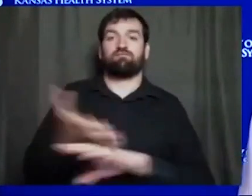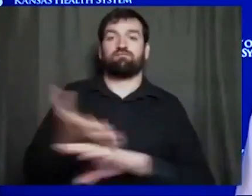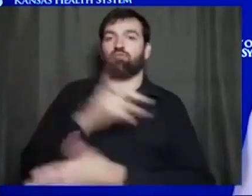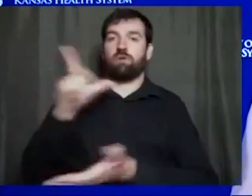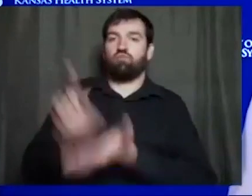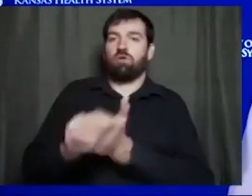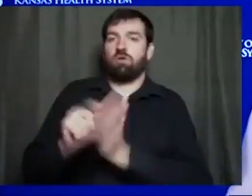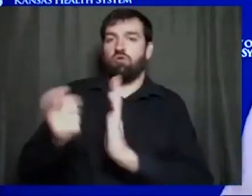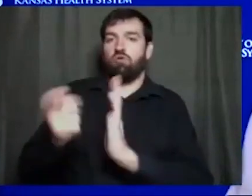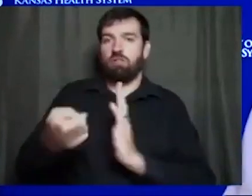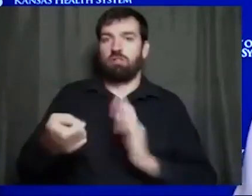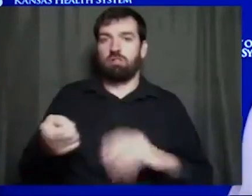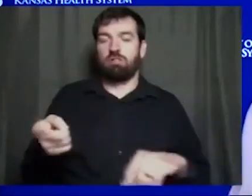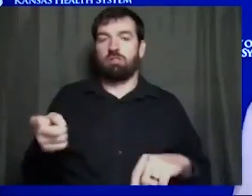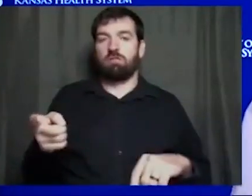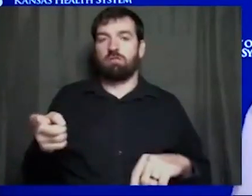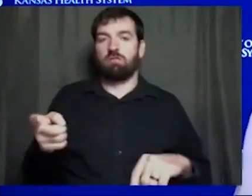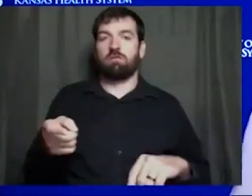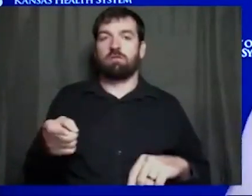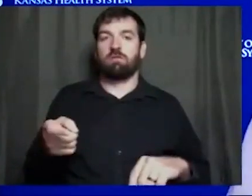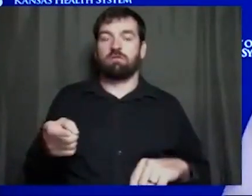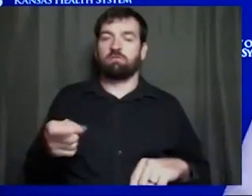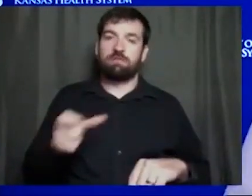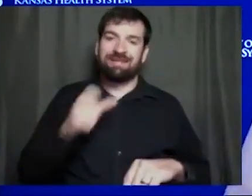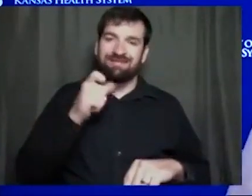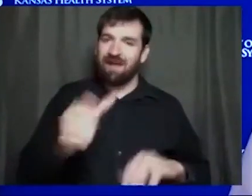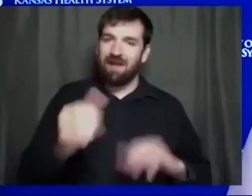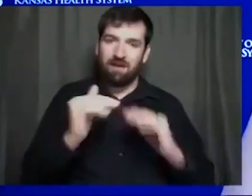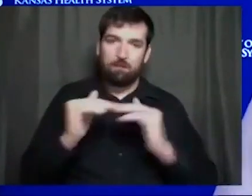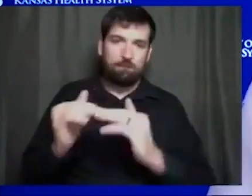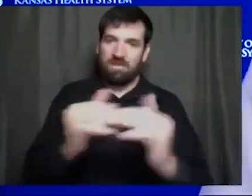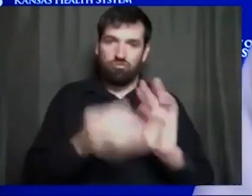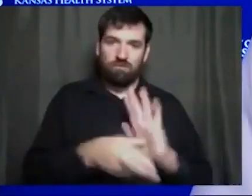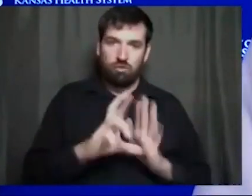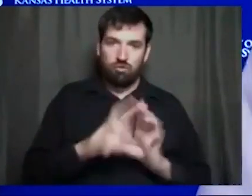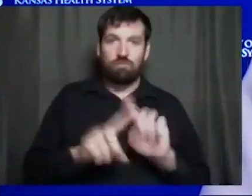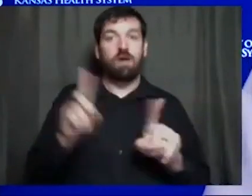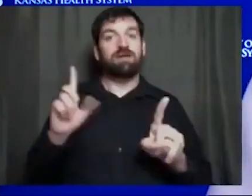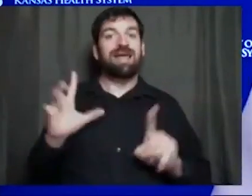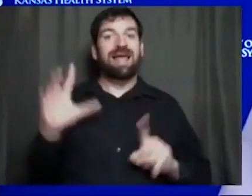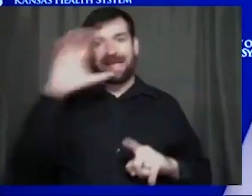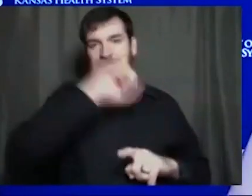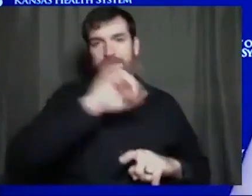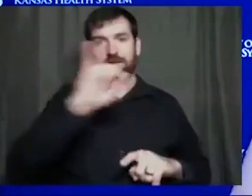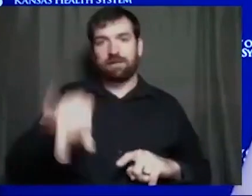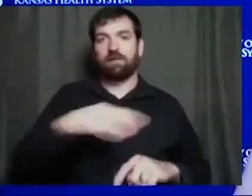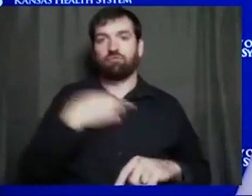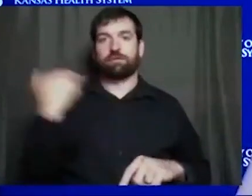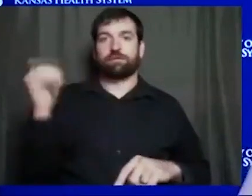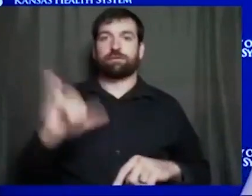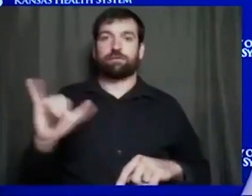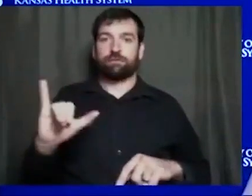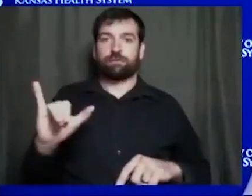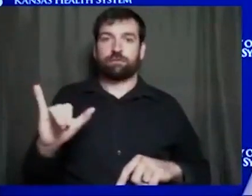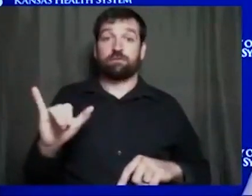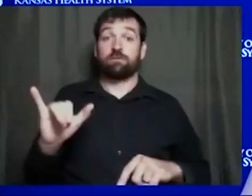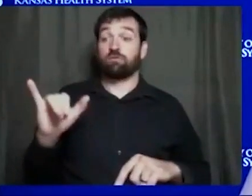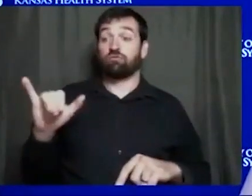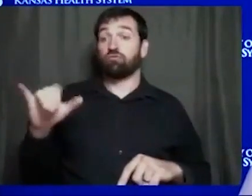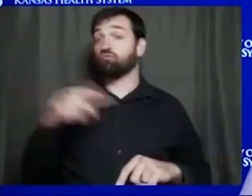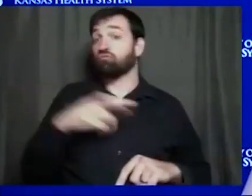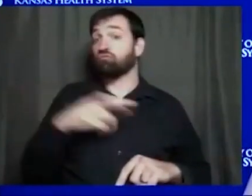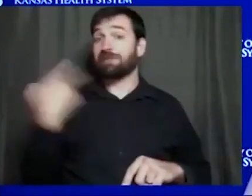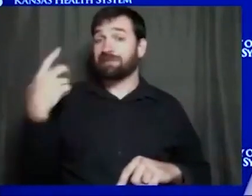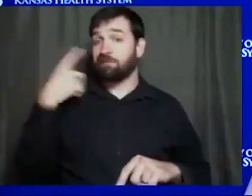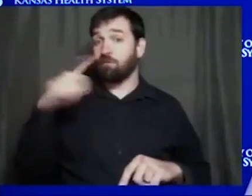those of you. It's not peer-reviewed, but they did estimate that risk as well. And the risk of a male getting myocarditis